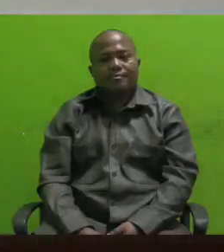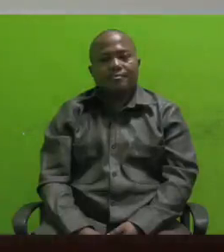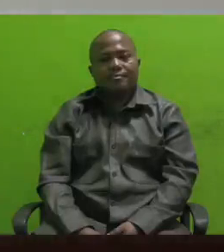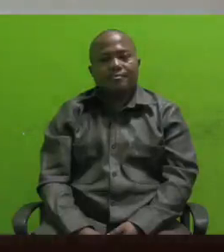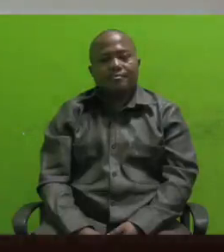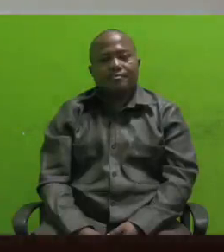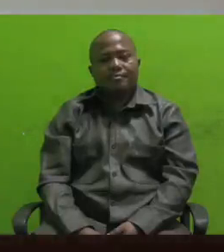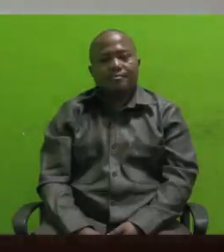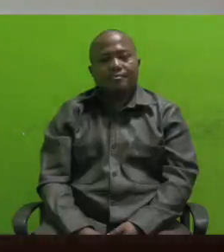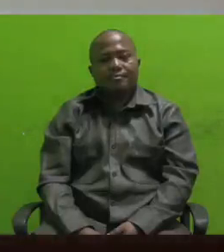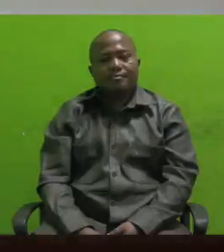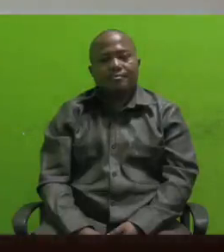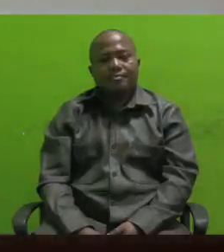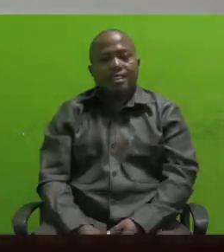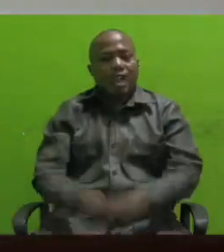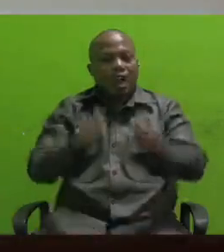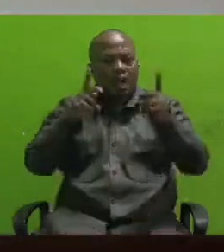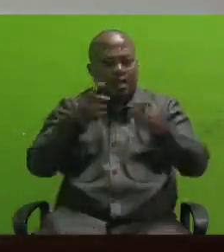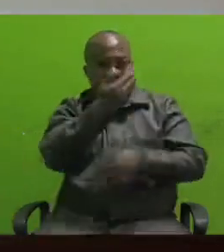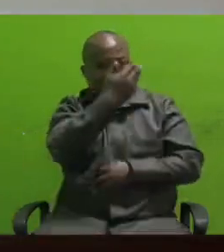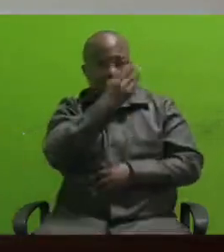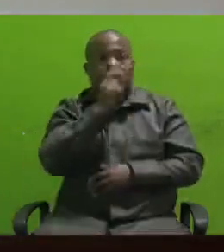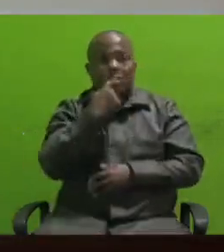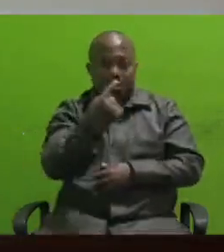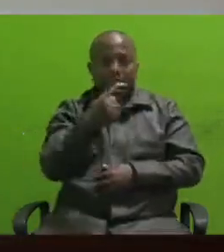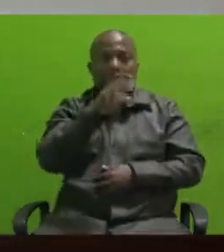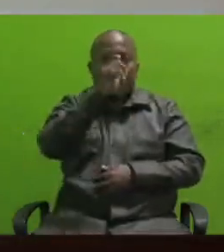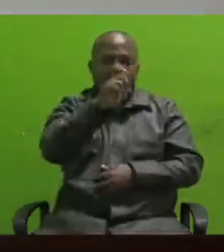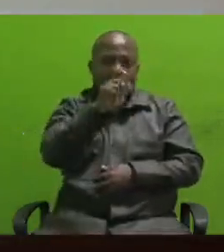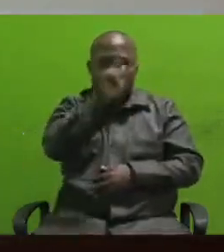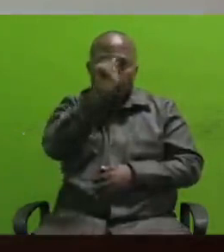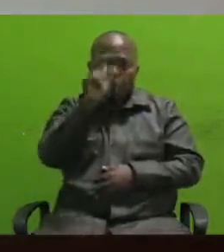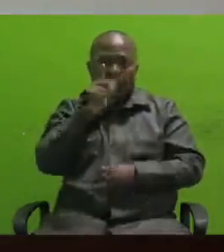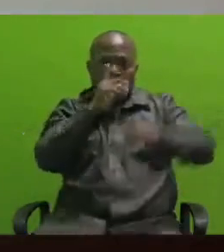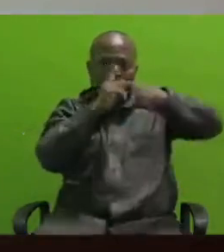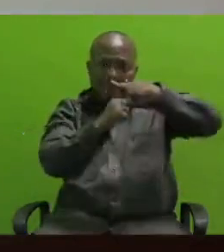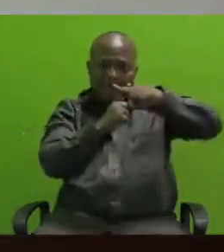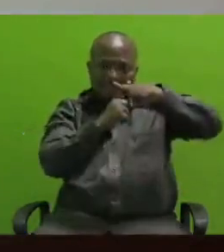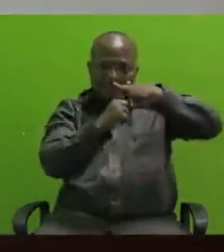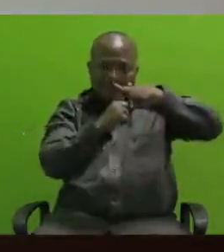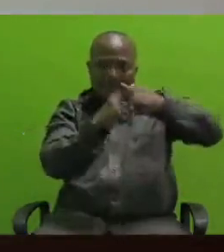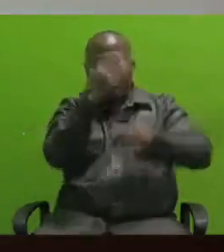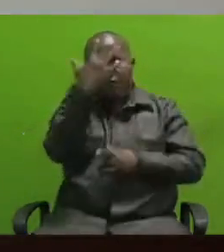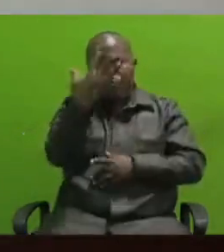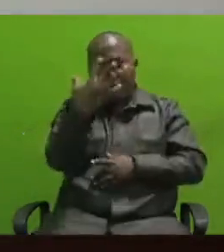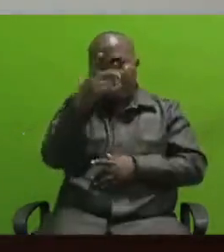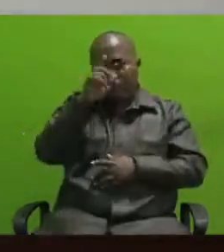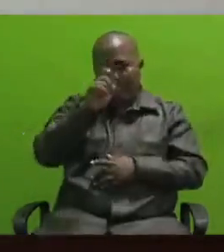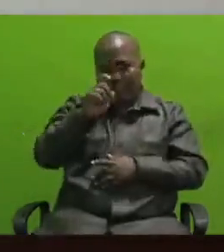So it's going to be x squared plus 5x plus